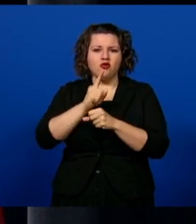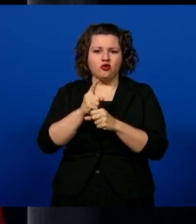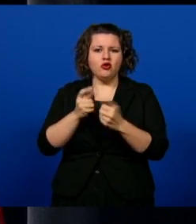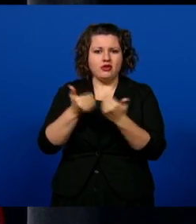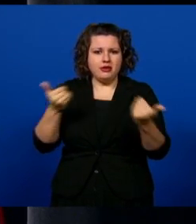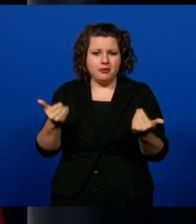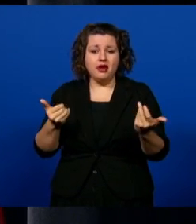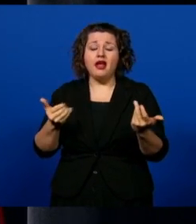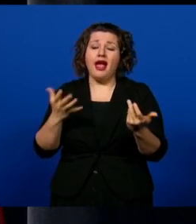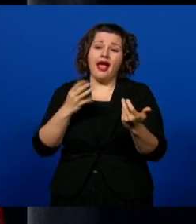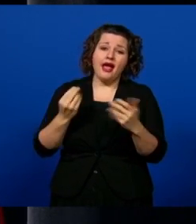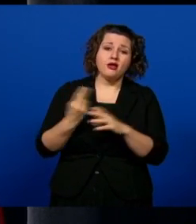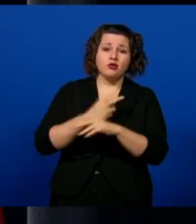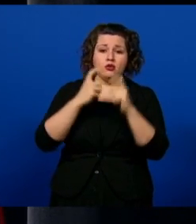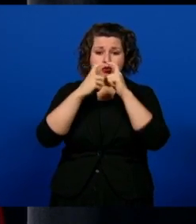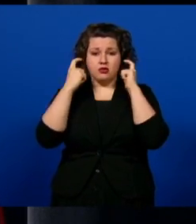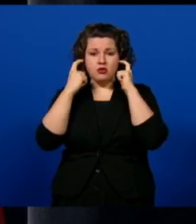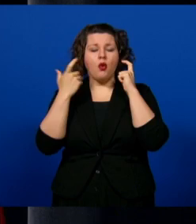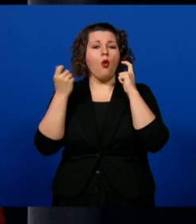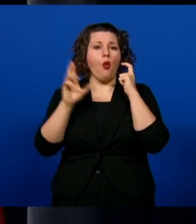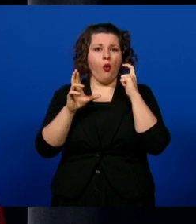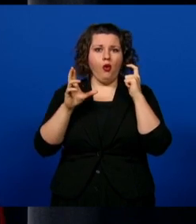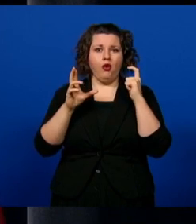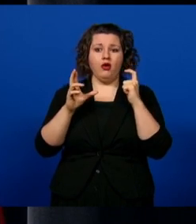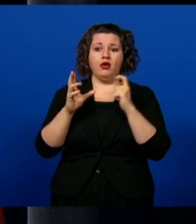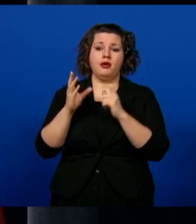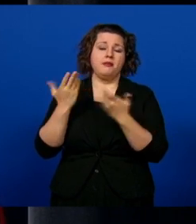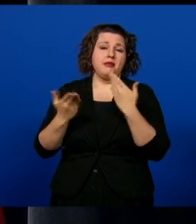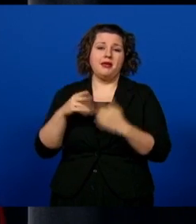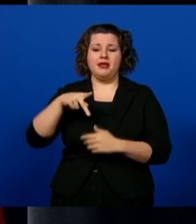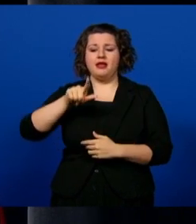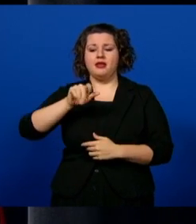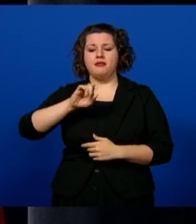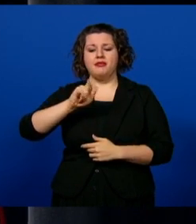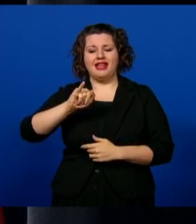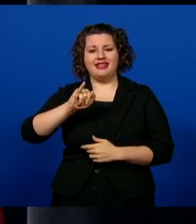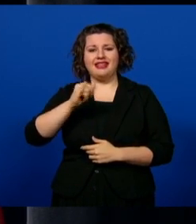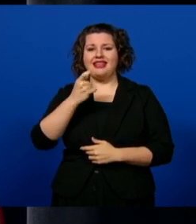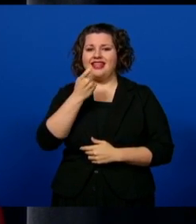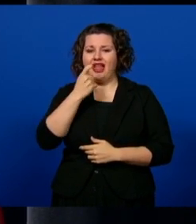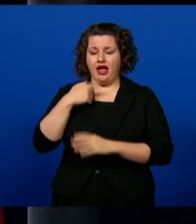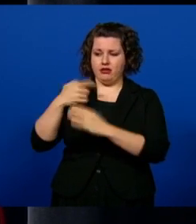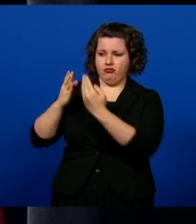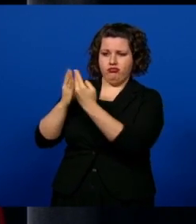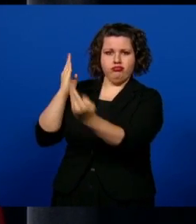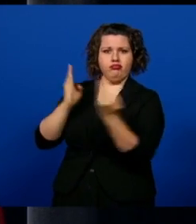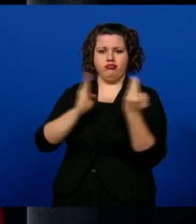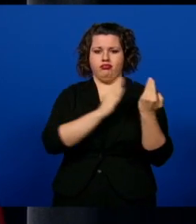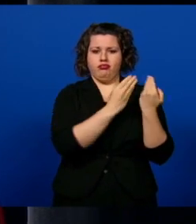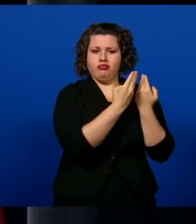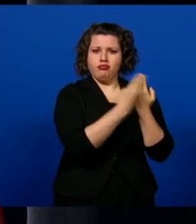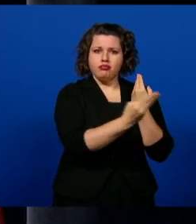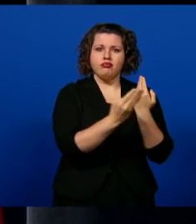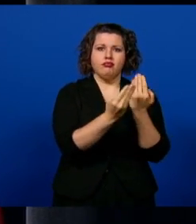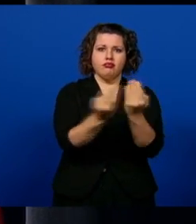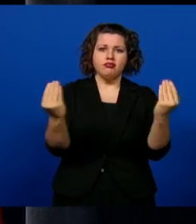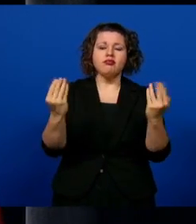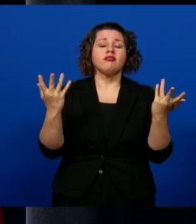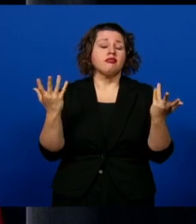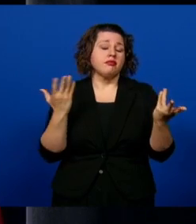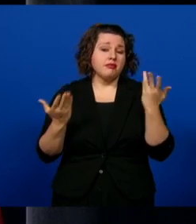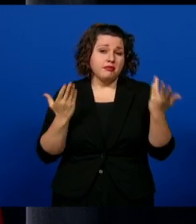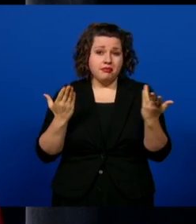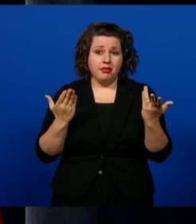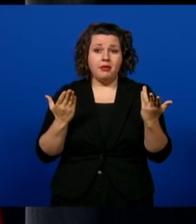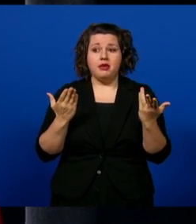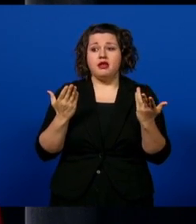facial coverings or plexiglass dividers, for example, or alternate homeroom structures that allow students to remain in